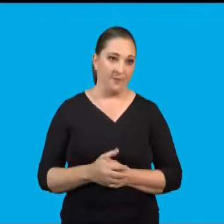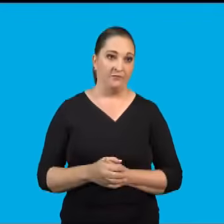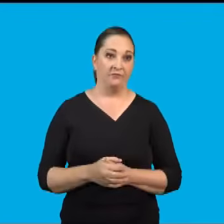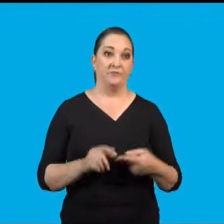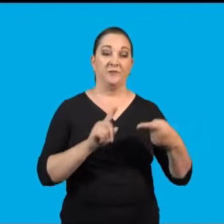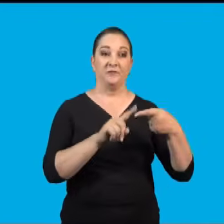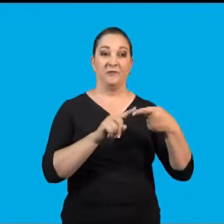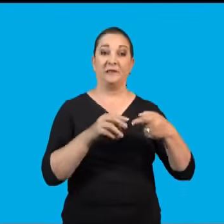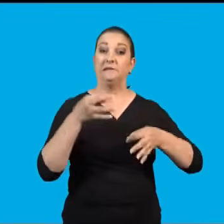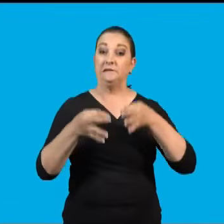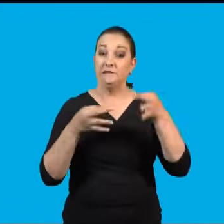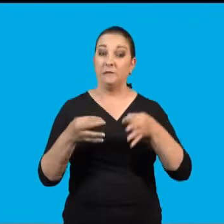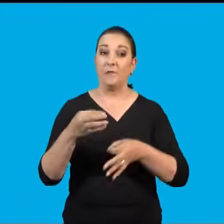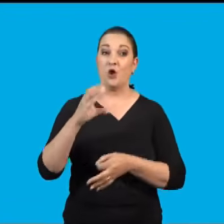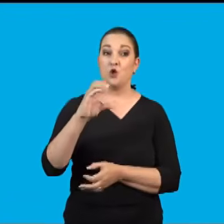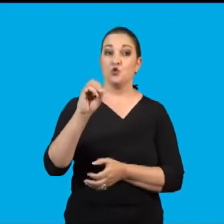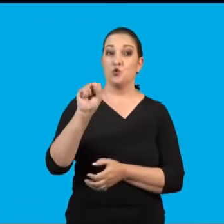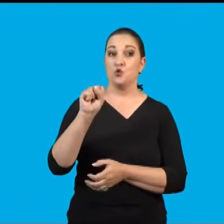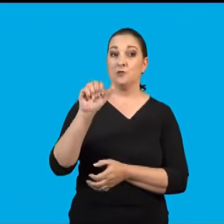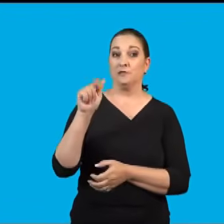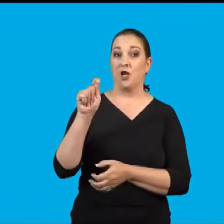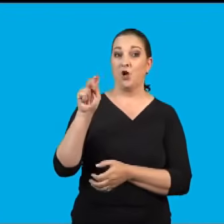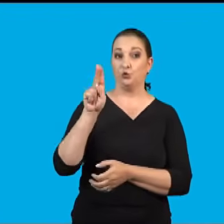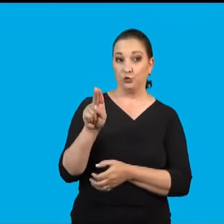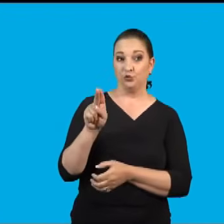you think COSATU supported the campaign for